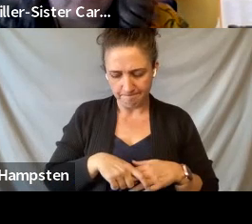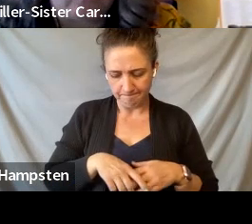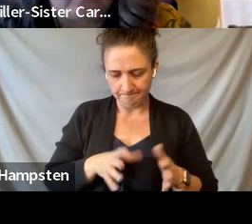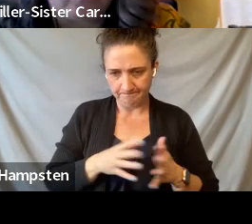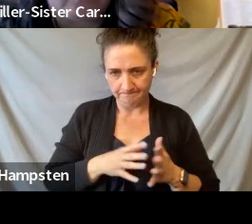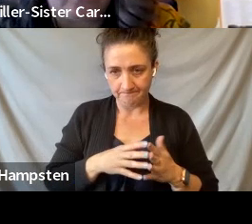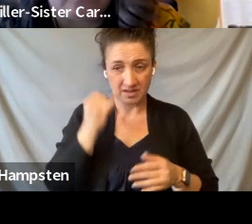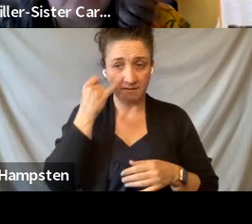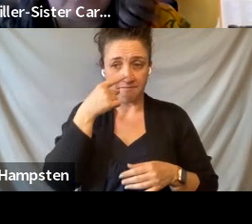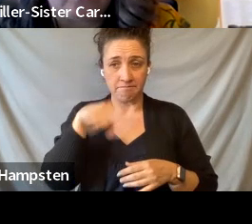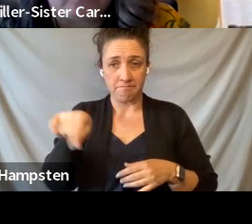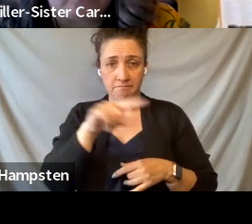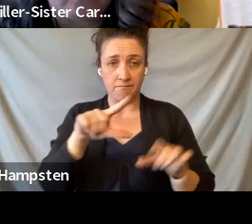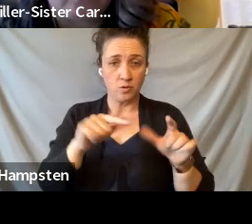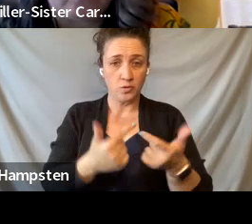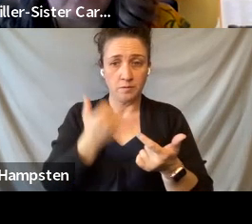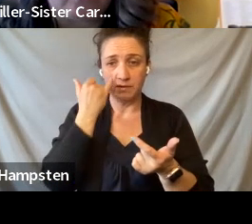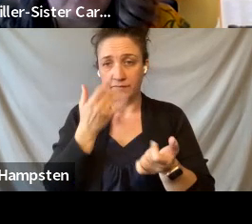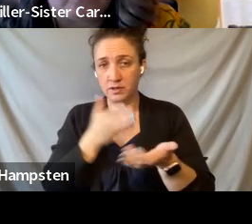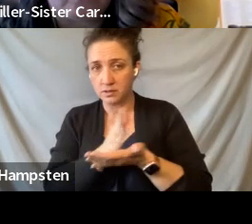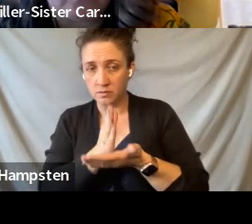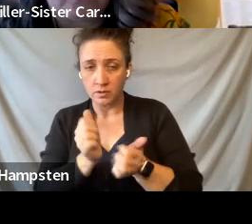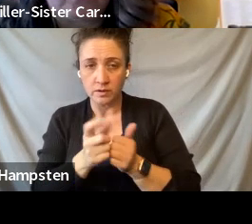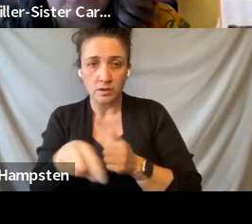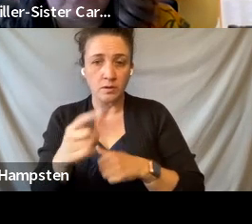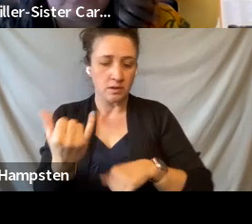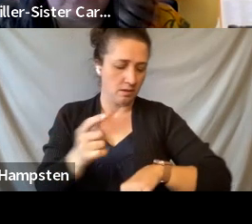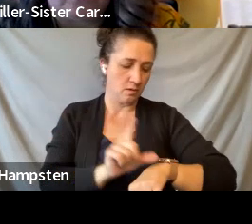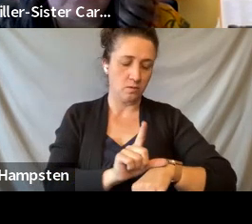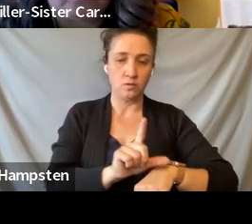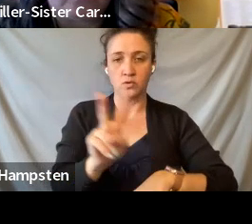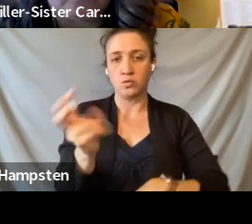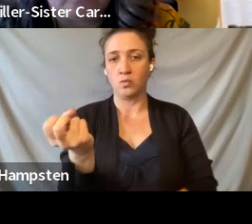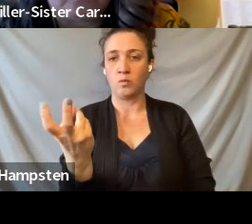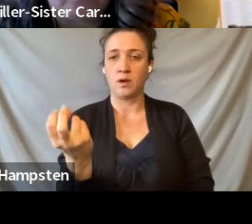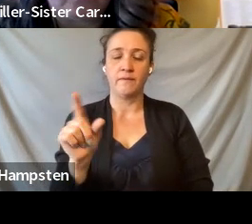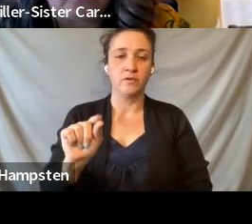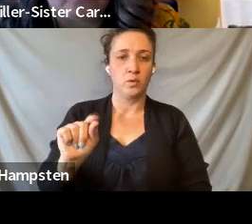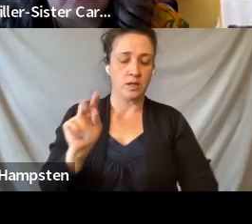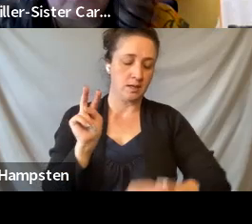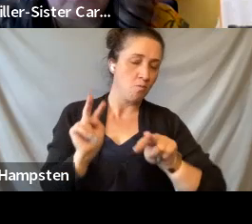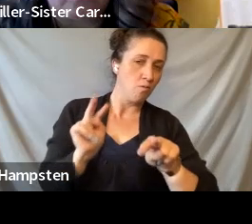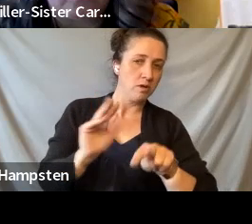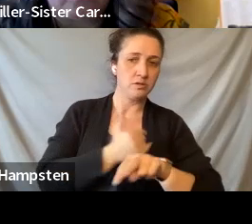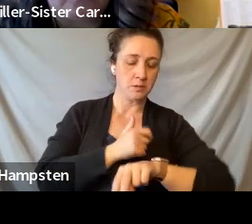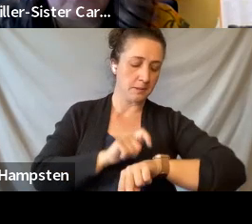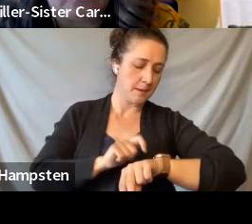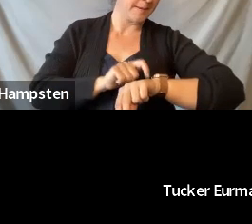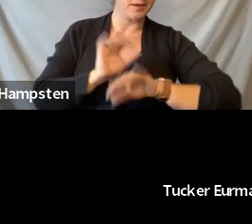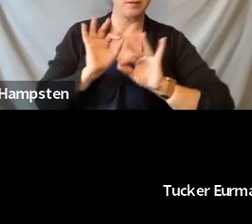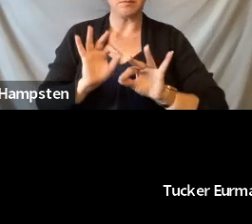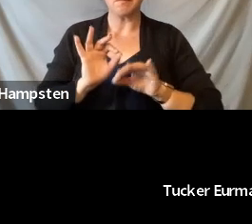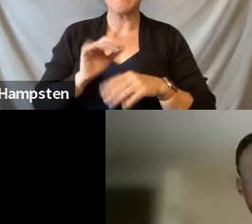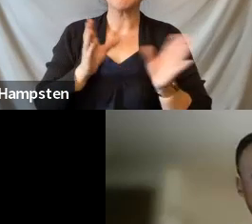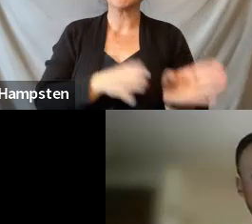if it's all right with the group, it would be good, it's 20 afternoon, watching our time to move